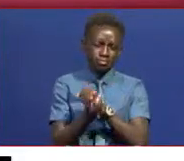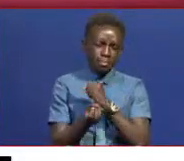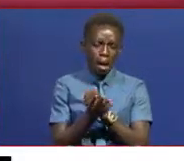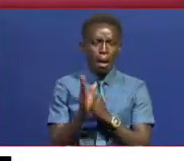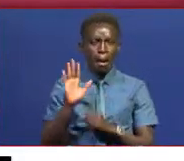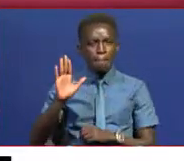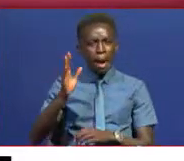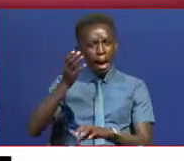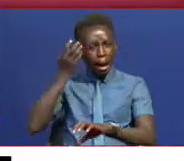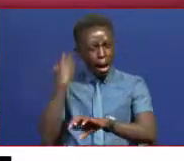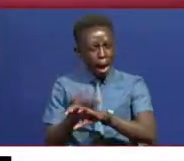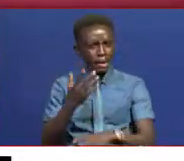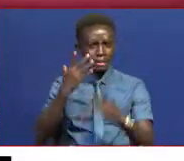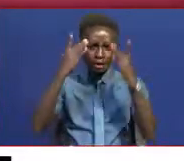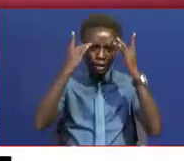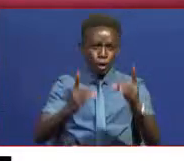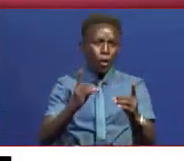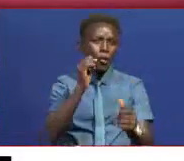Mr. President.